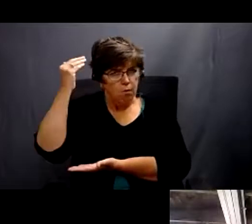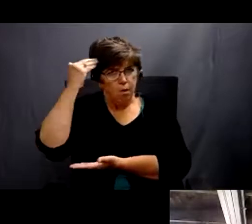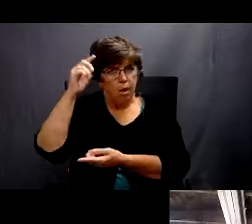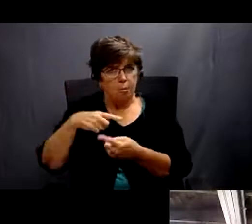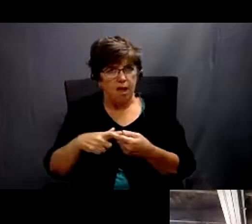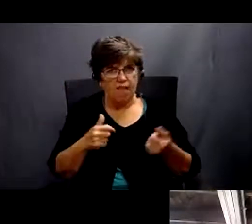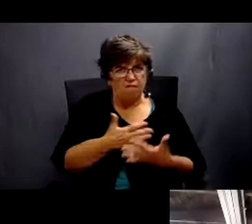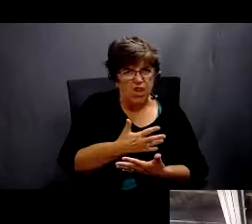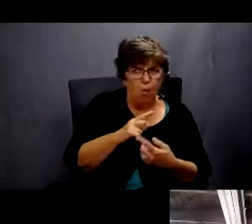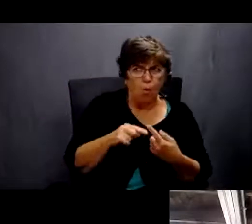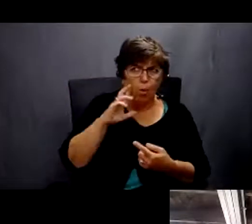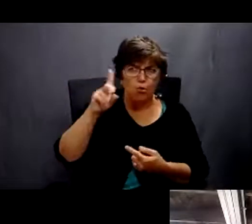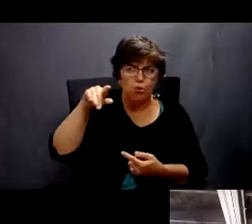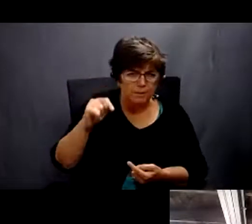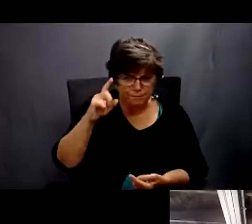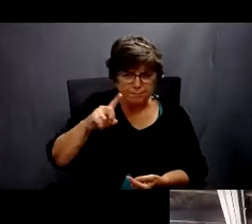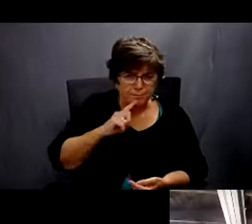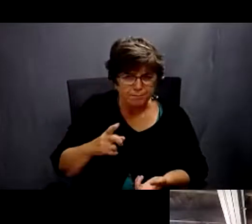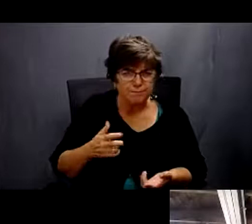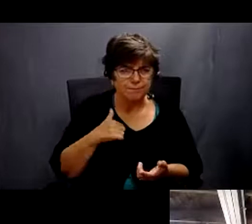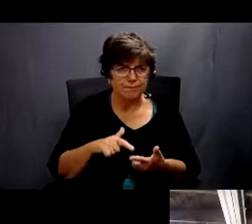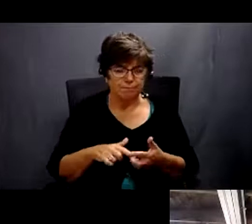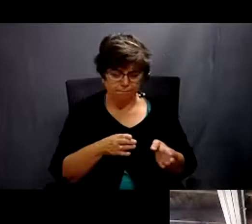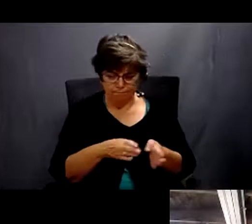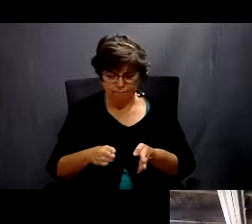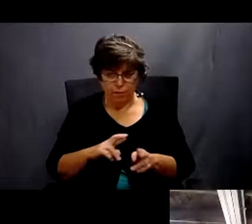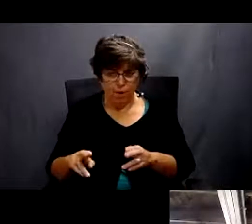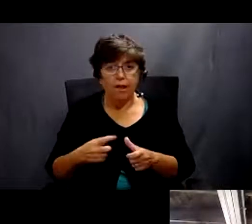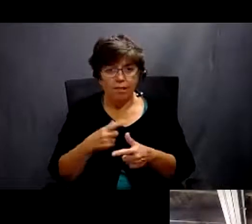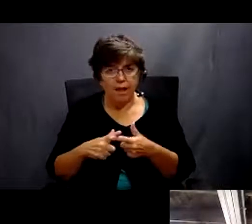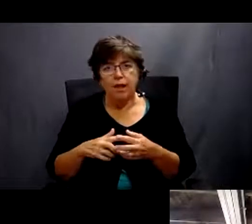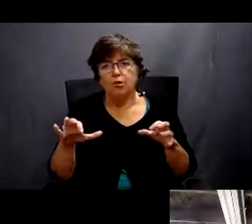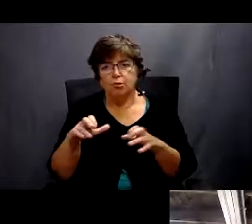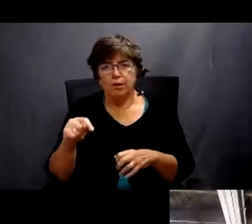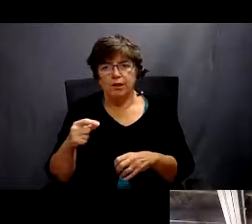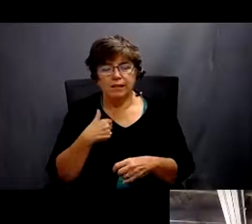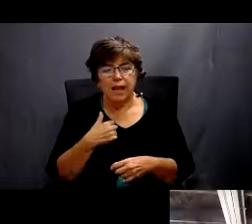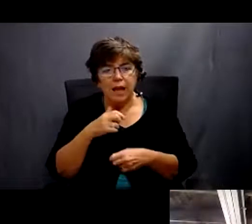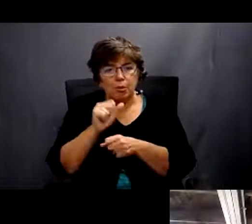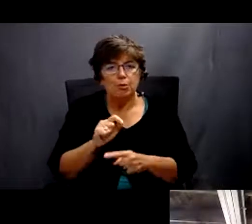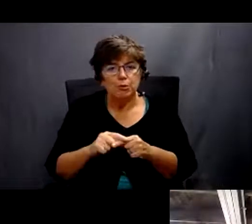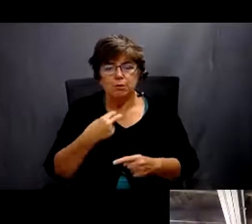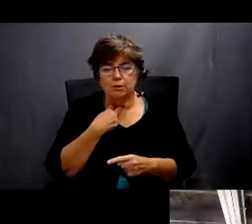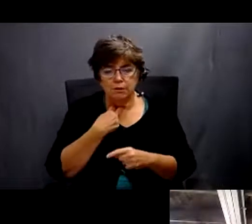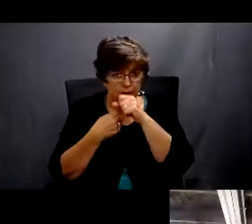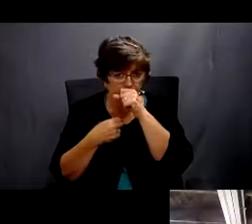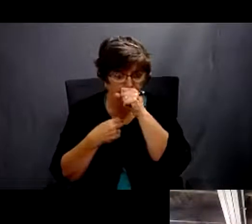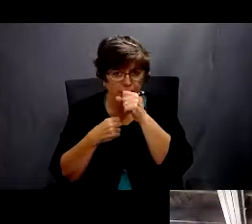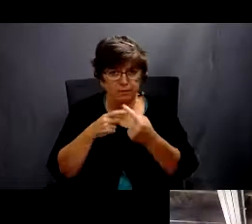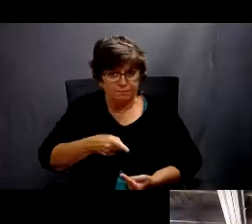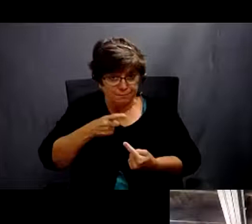the thing? And I need to have a level of preparedness about myself because I'm used to stumbling into things without any,